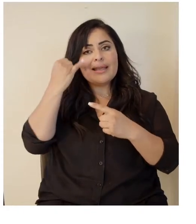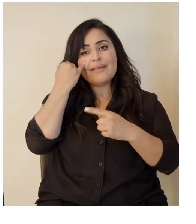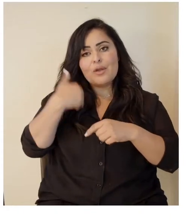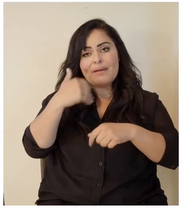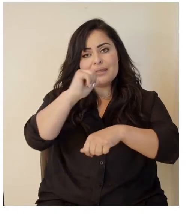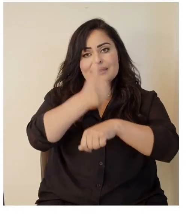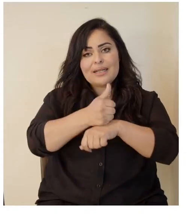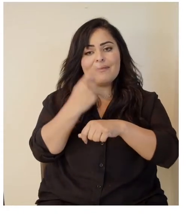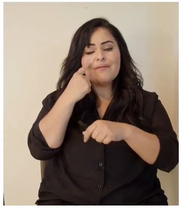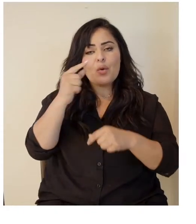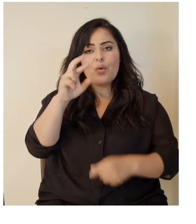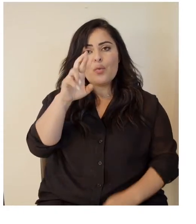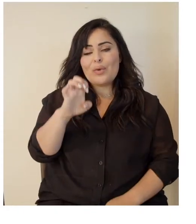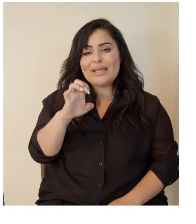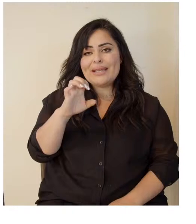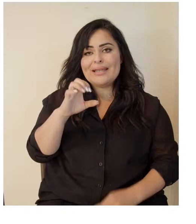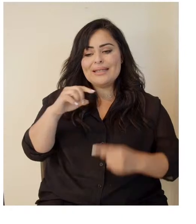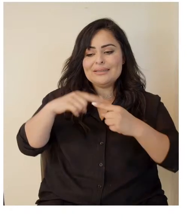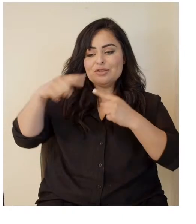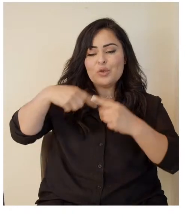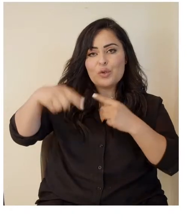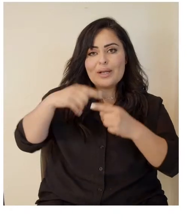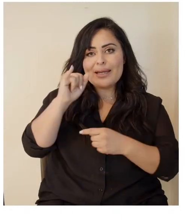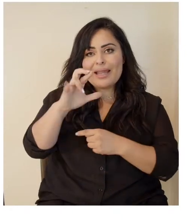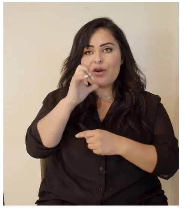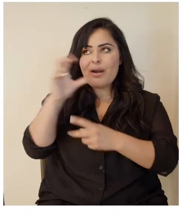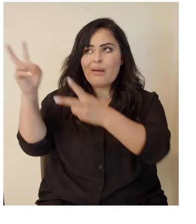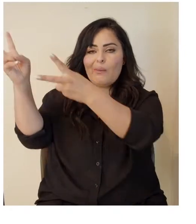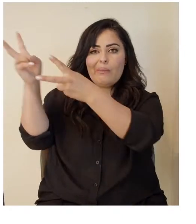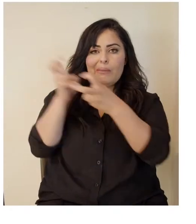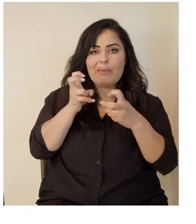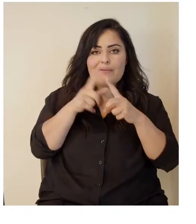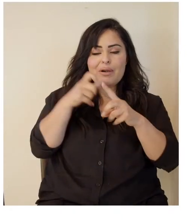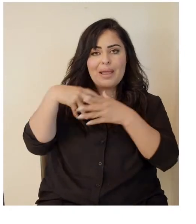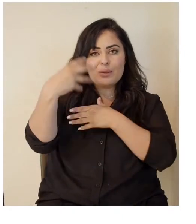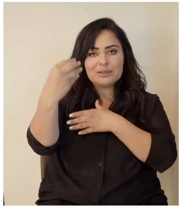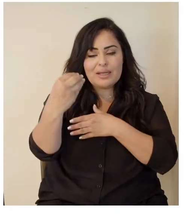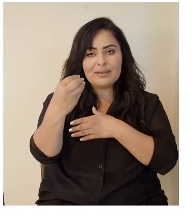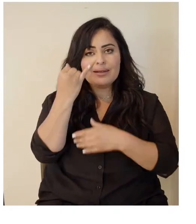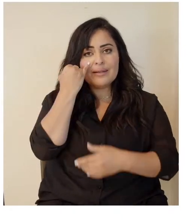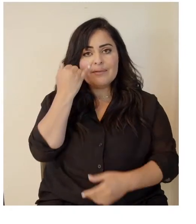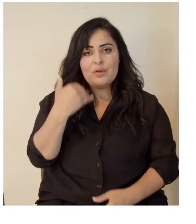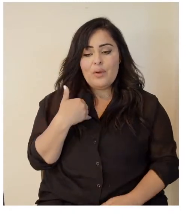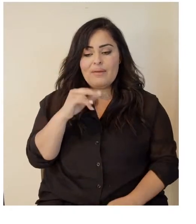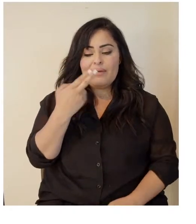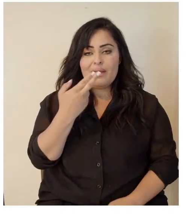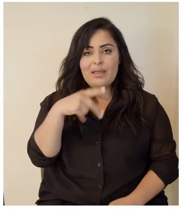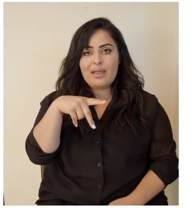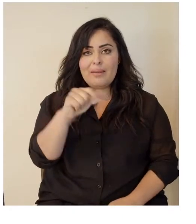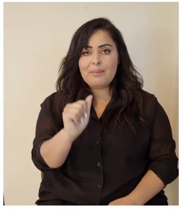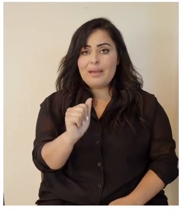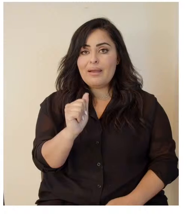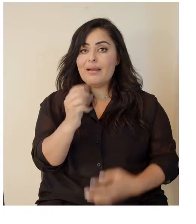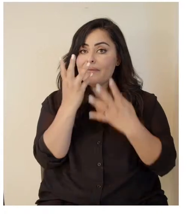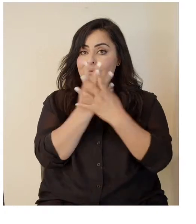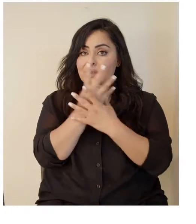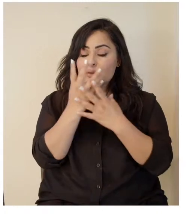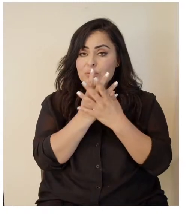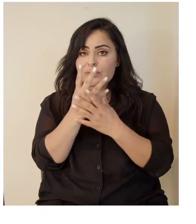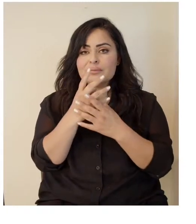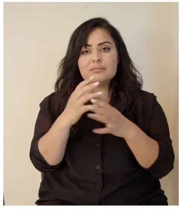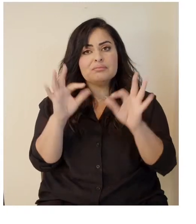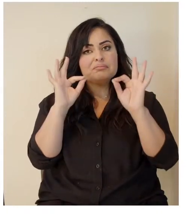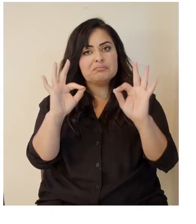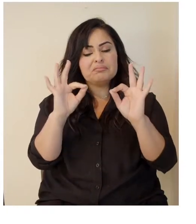for recirculating air and not bringing air from the outside. If you have a HEPA air purifier, that also will help the indoor